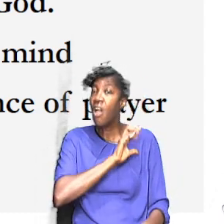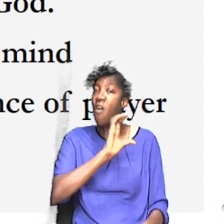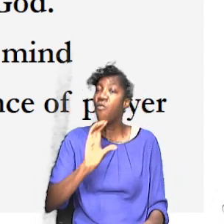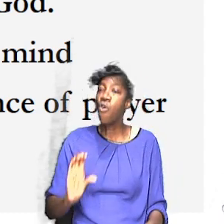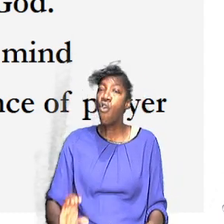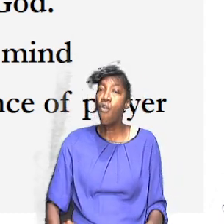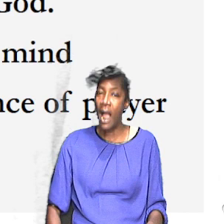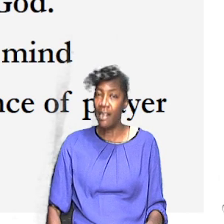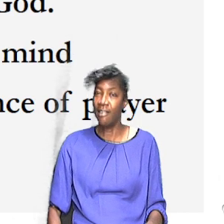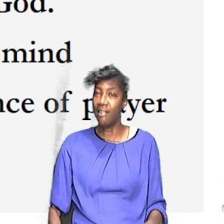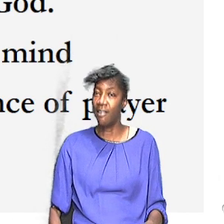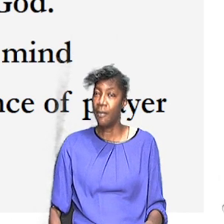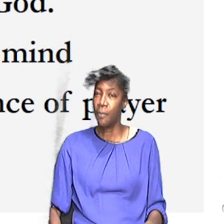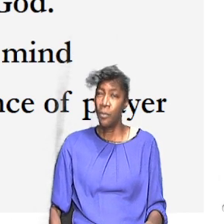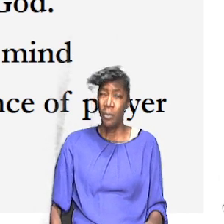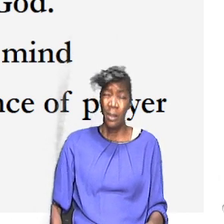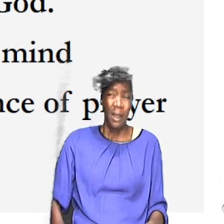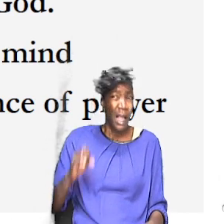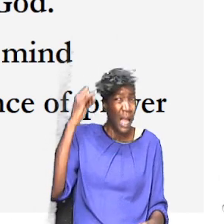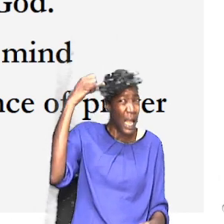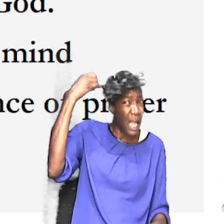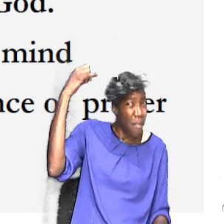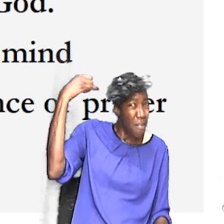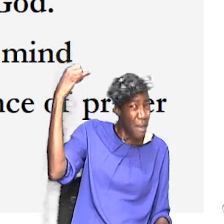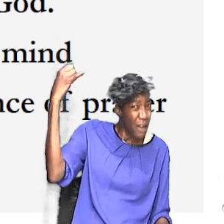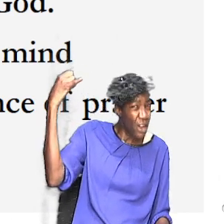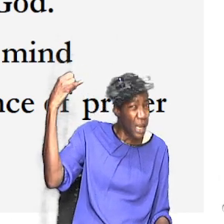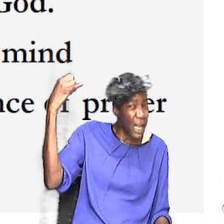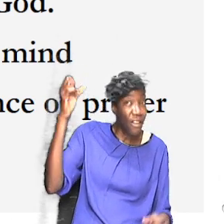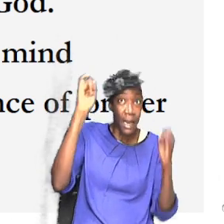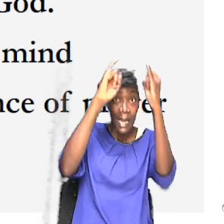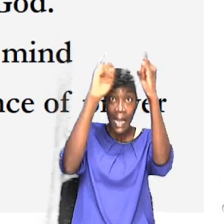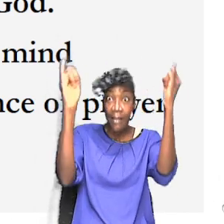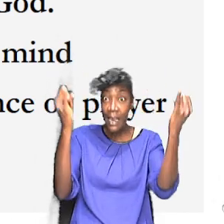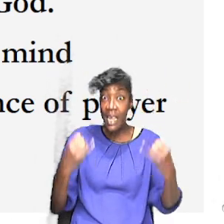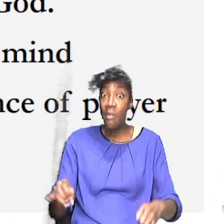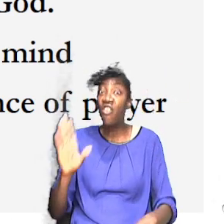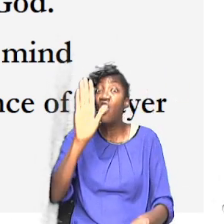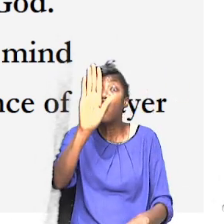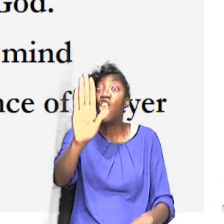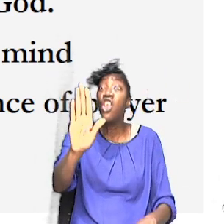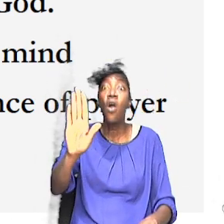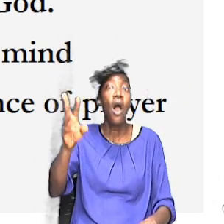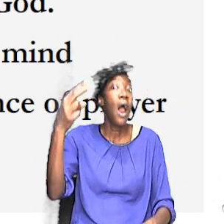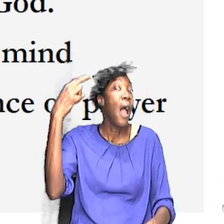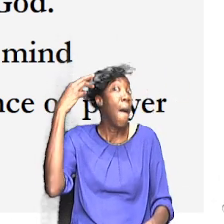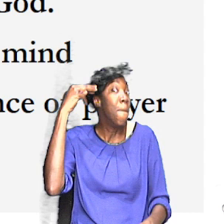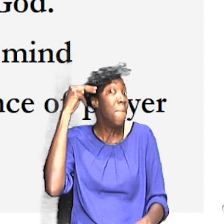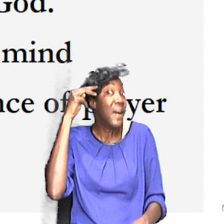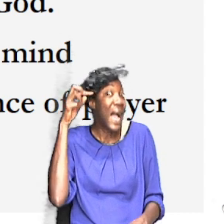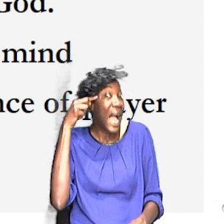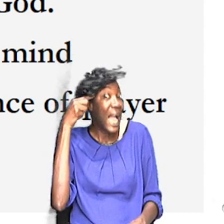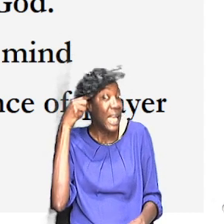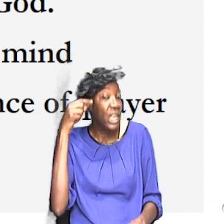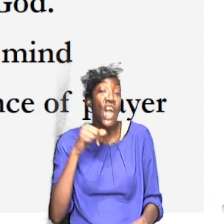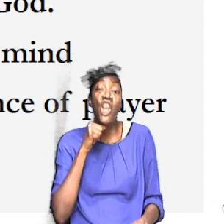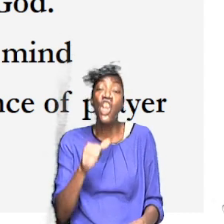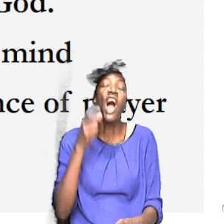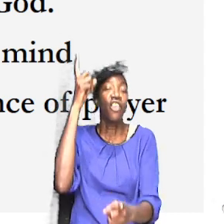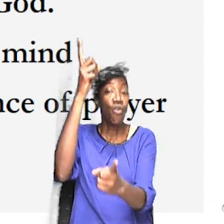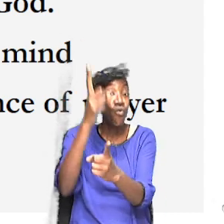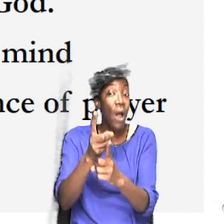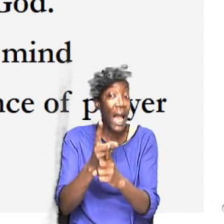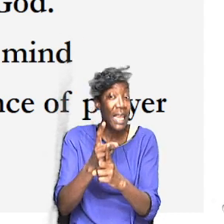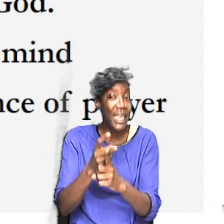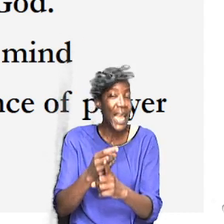Can I tell you something? An imagination is an image in your mind that is not correct. Praise God. And if the